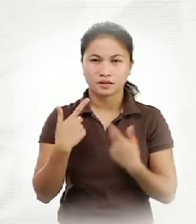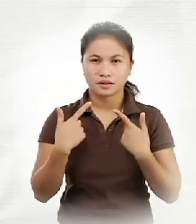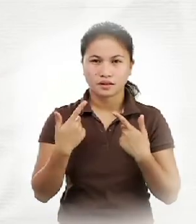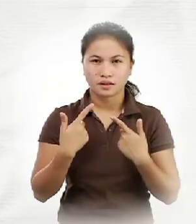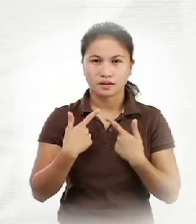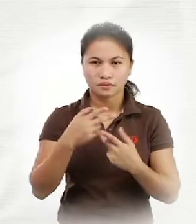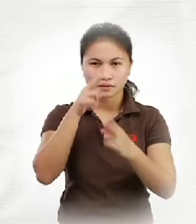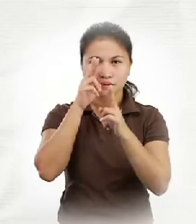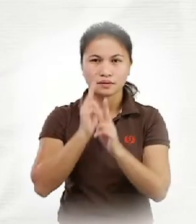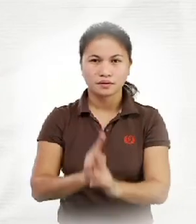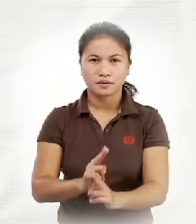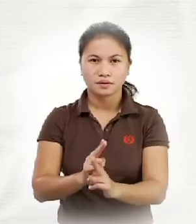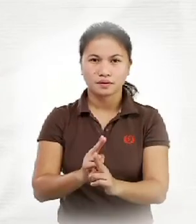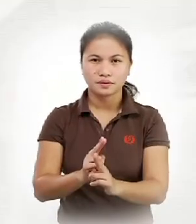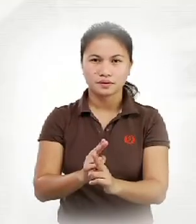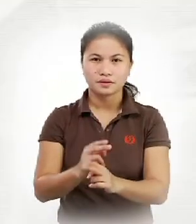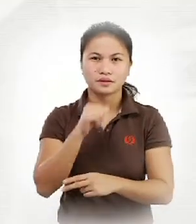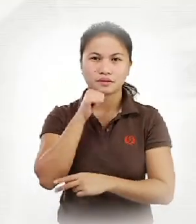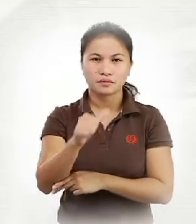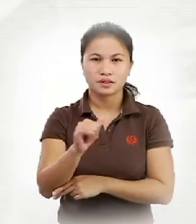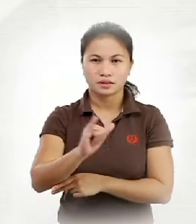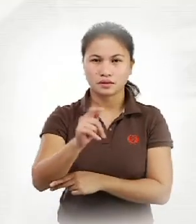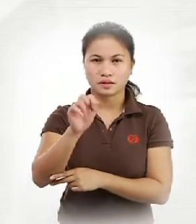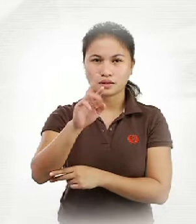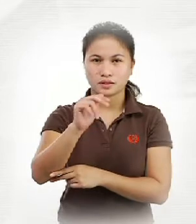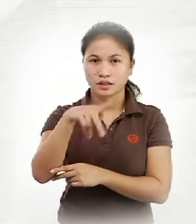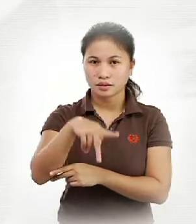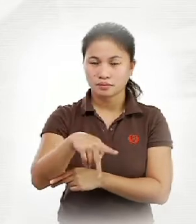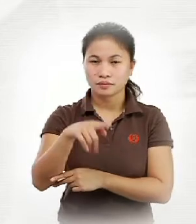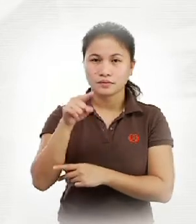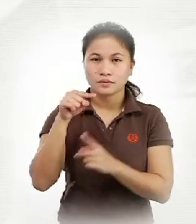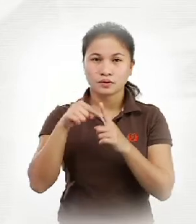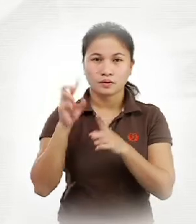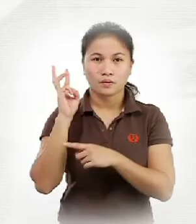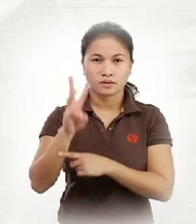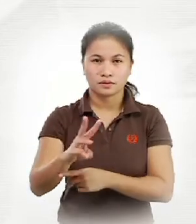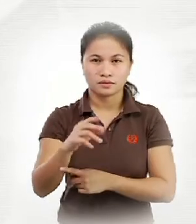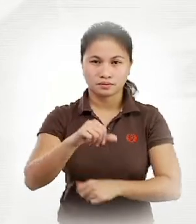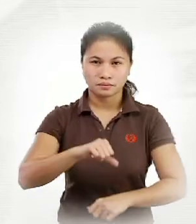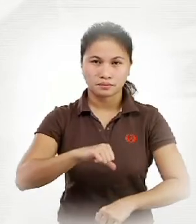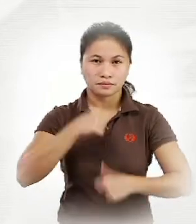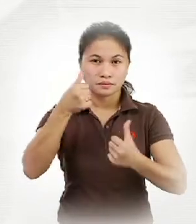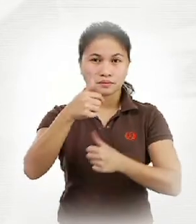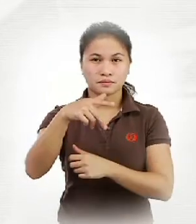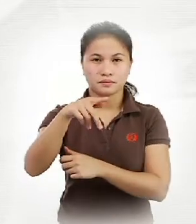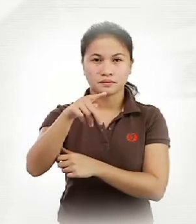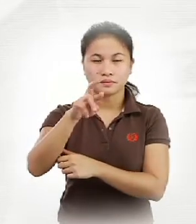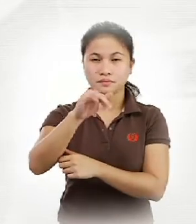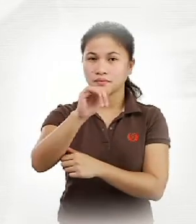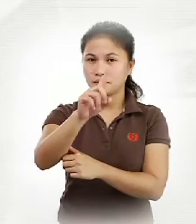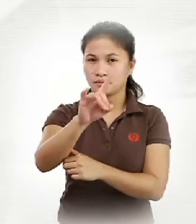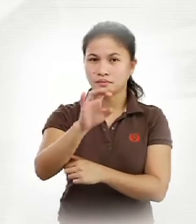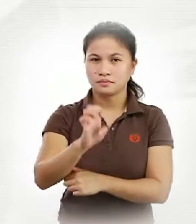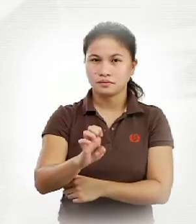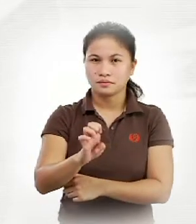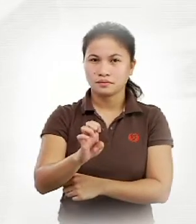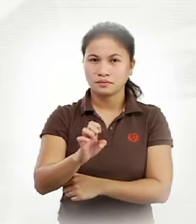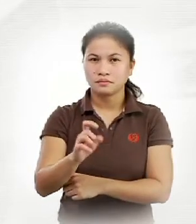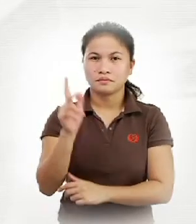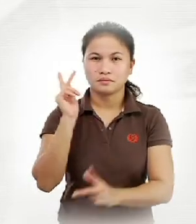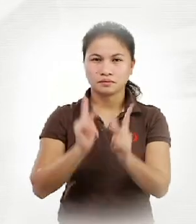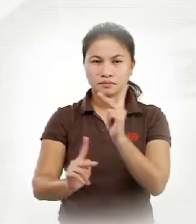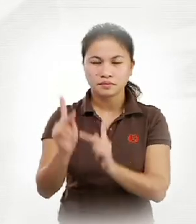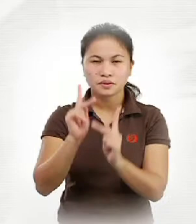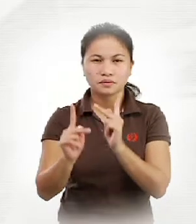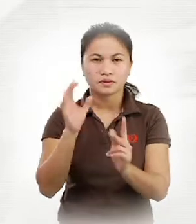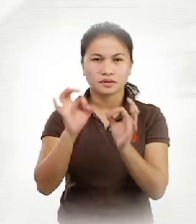trap towards pride. Jesus knows that as human beings, we can be affirmed by people who recognize